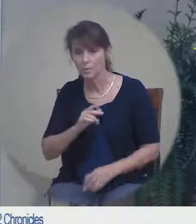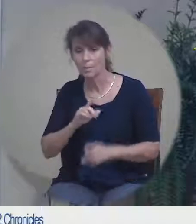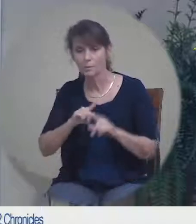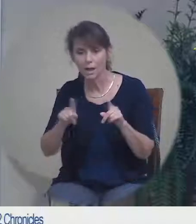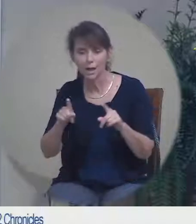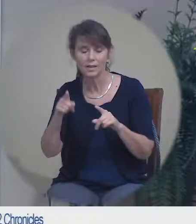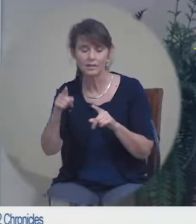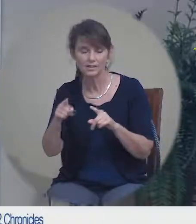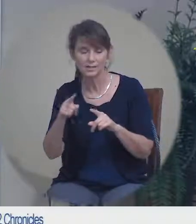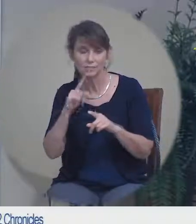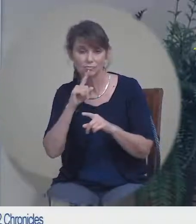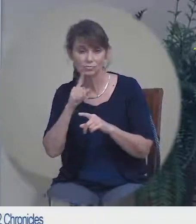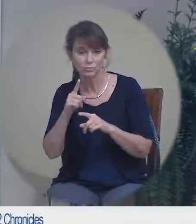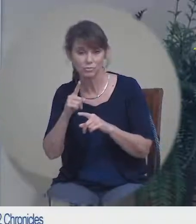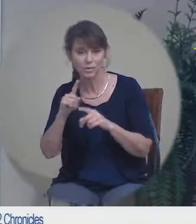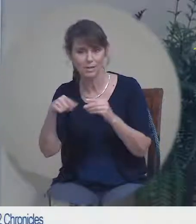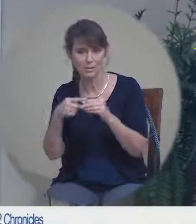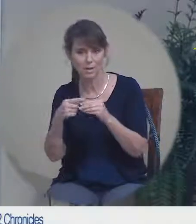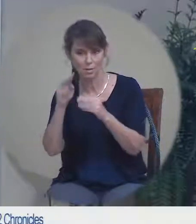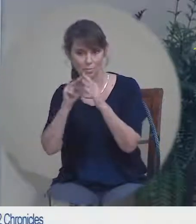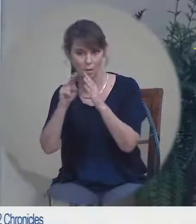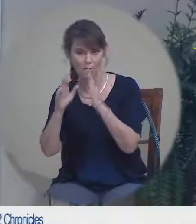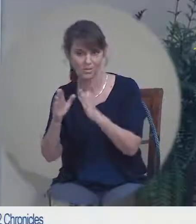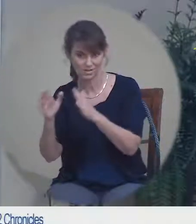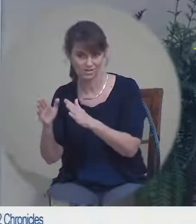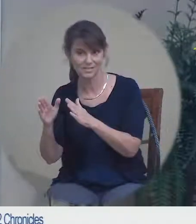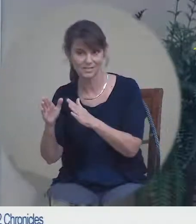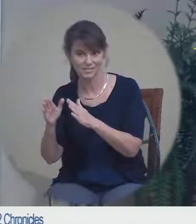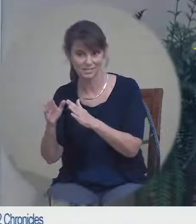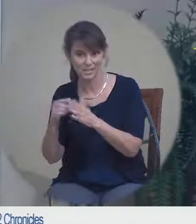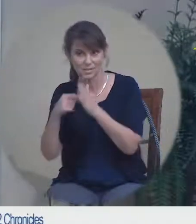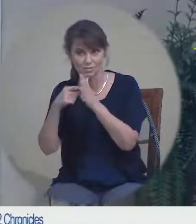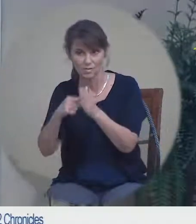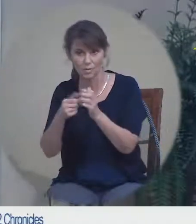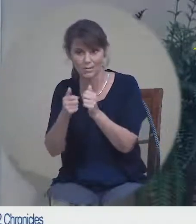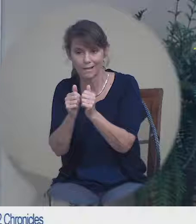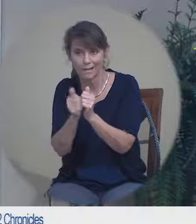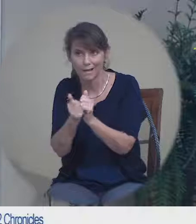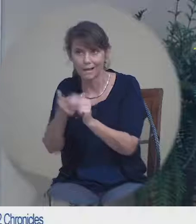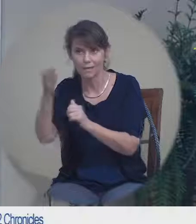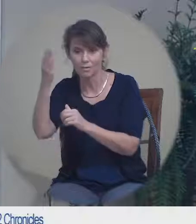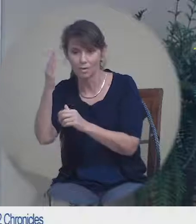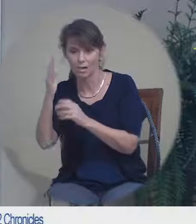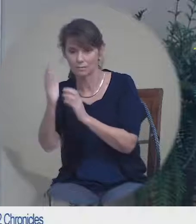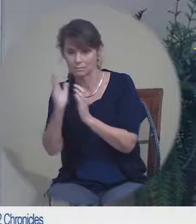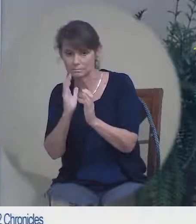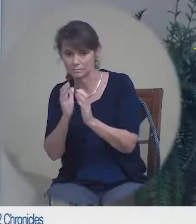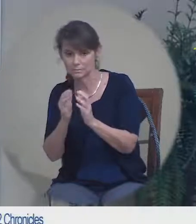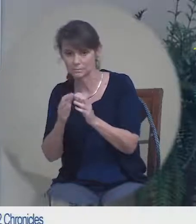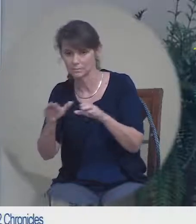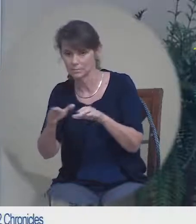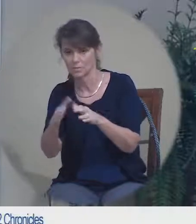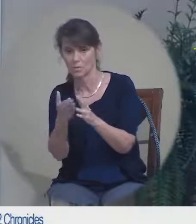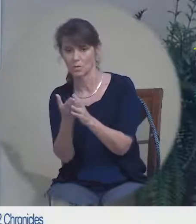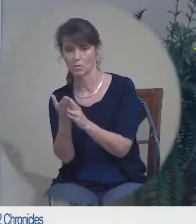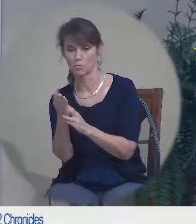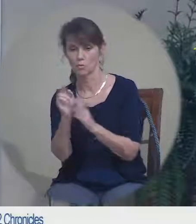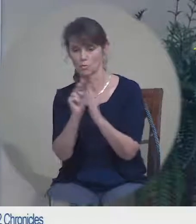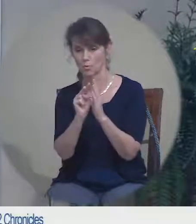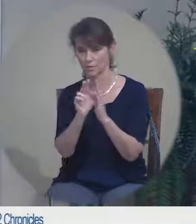and interacts in human affairs through his prophets. We still see God as a major component of these